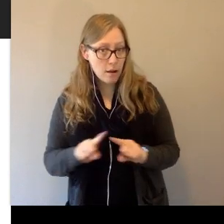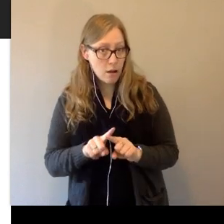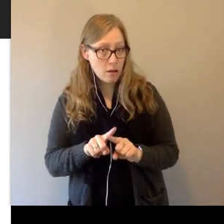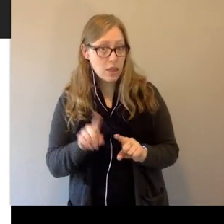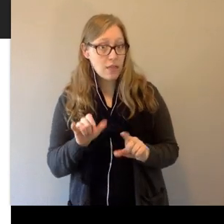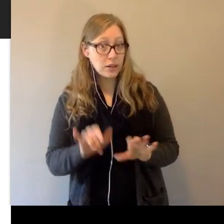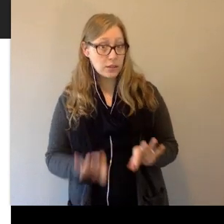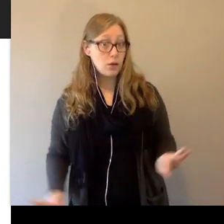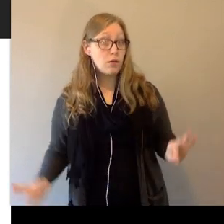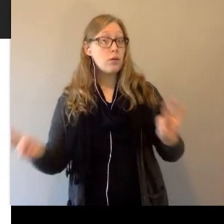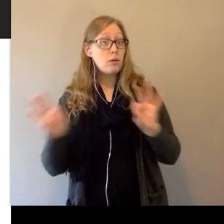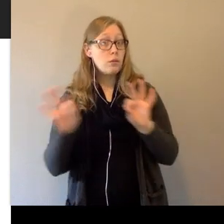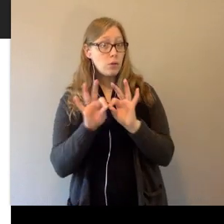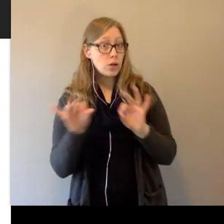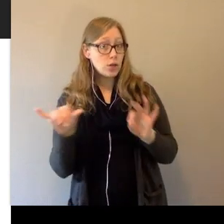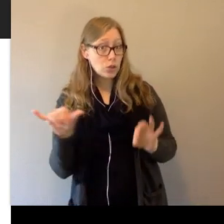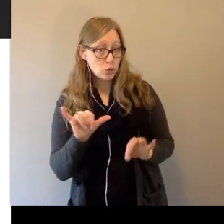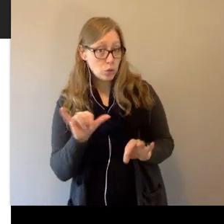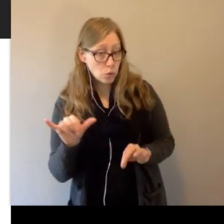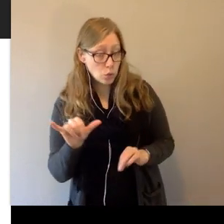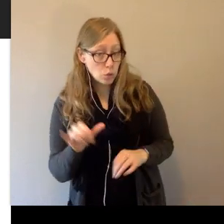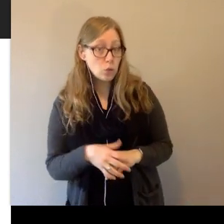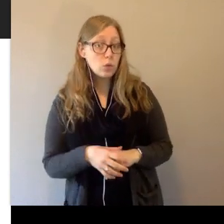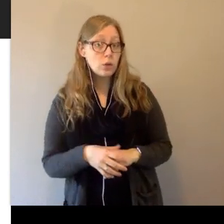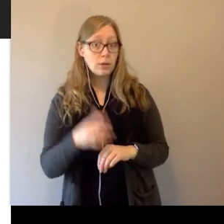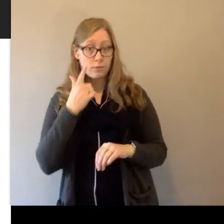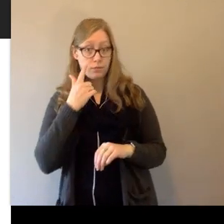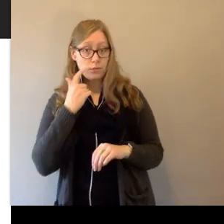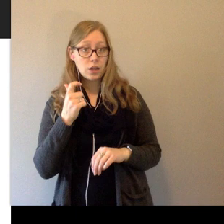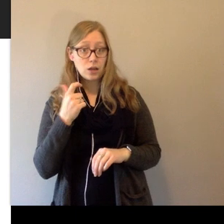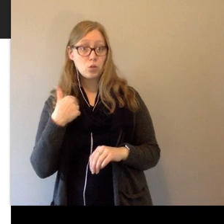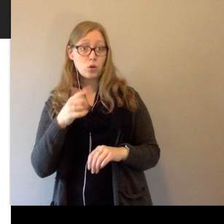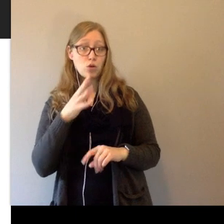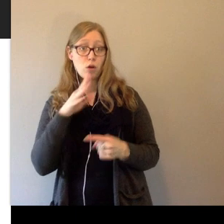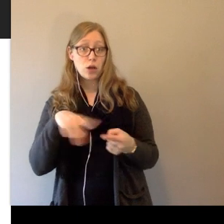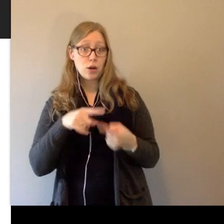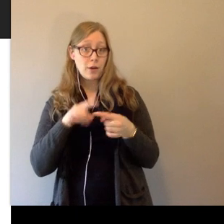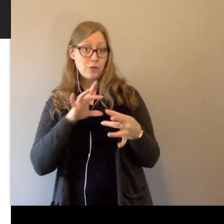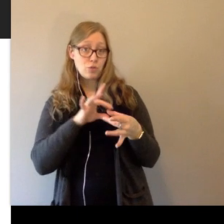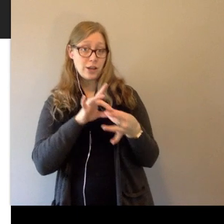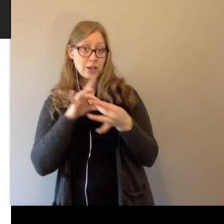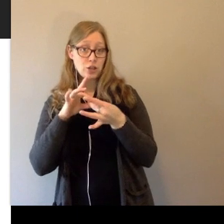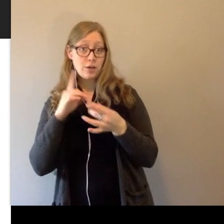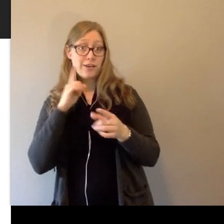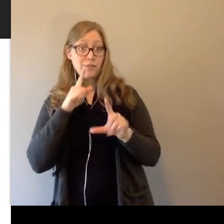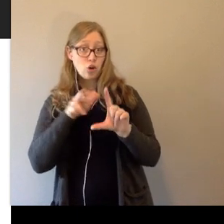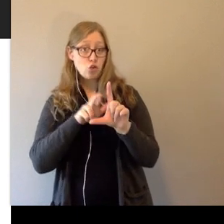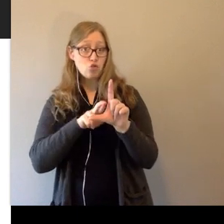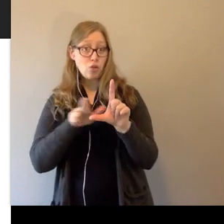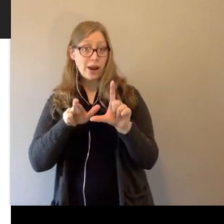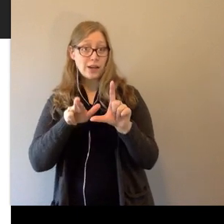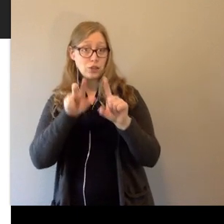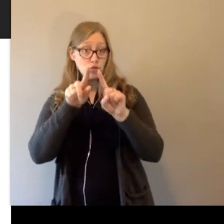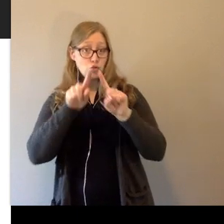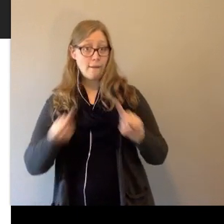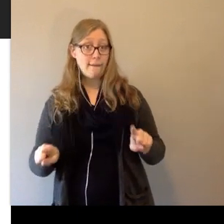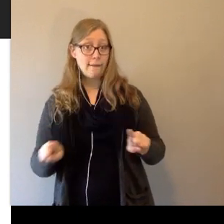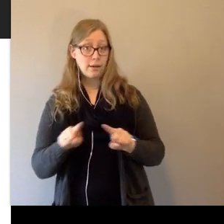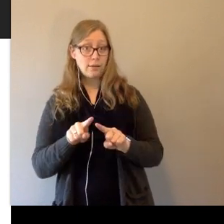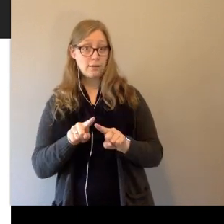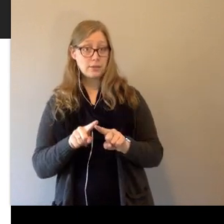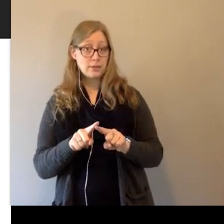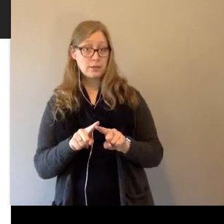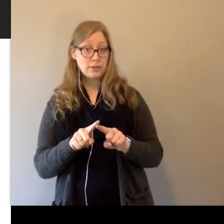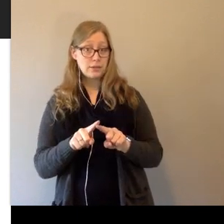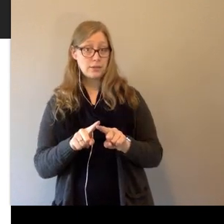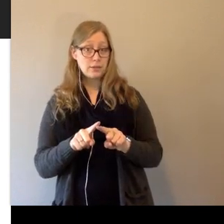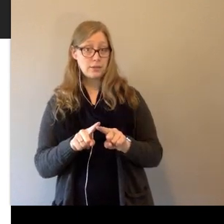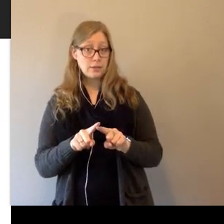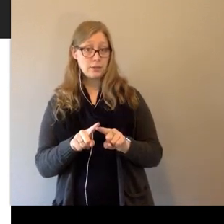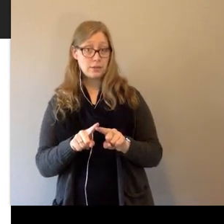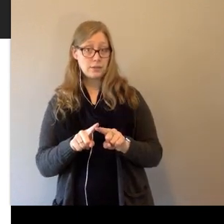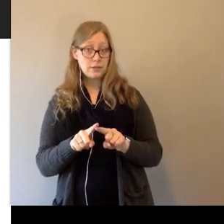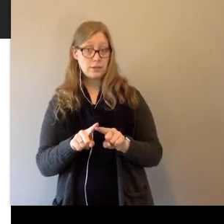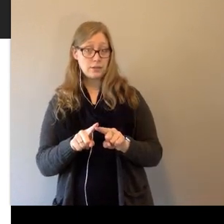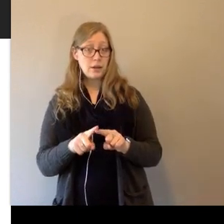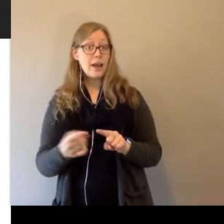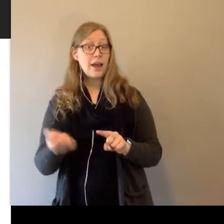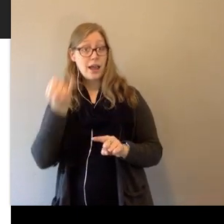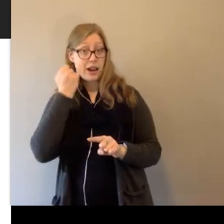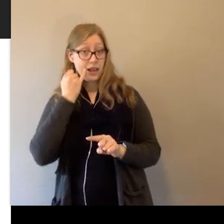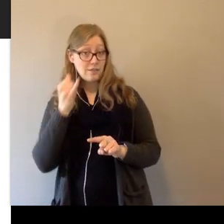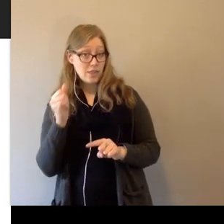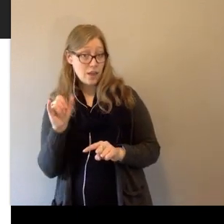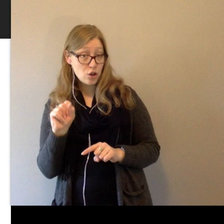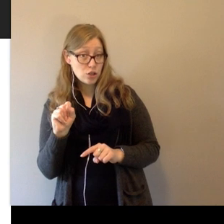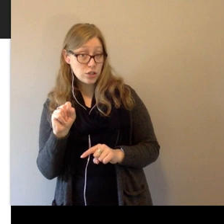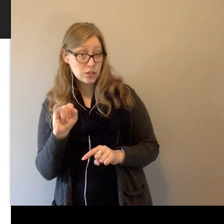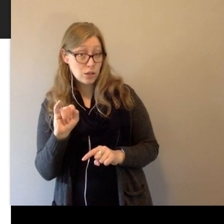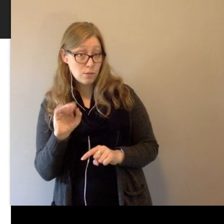these relationships we're talking about are for right triangles. And if they're similar, these angles are the same. So I have this angle here is going